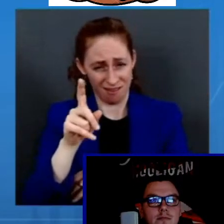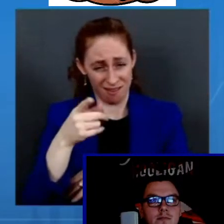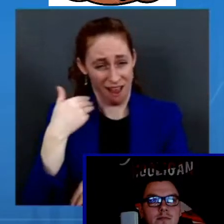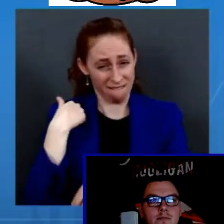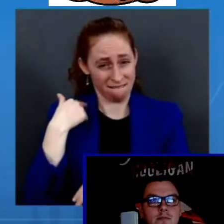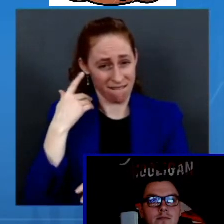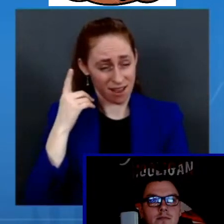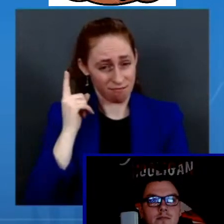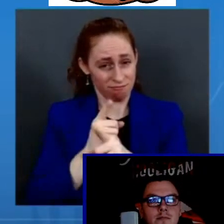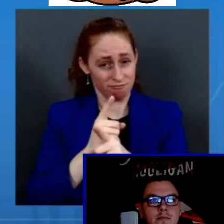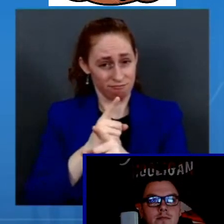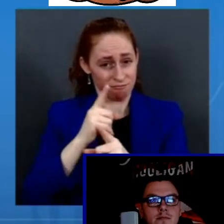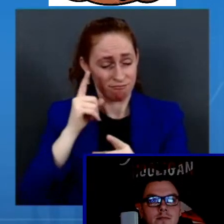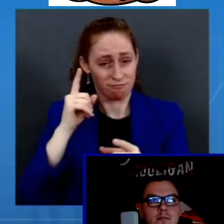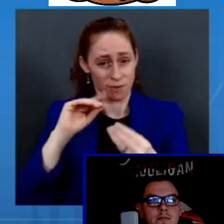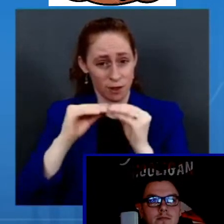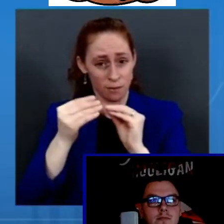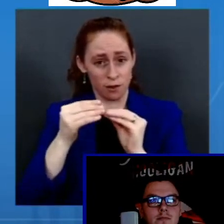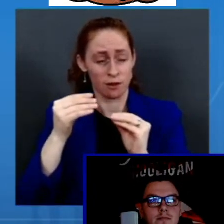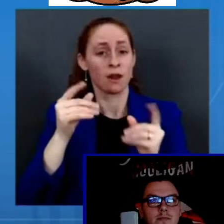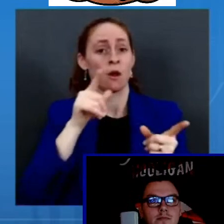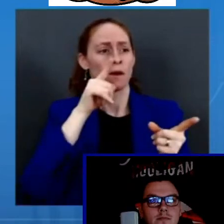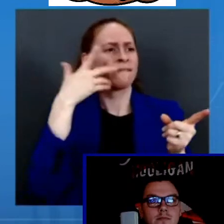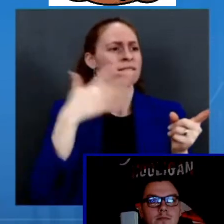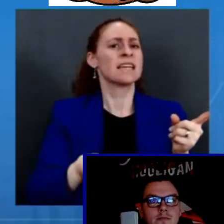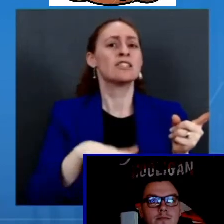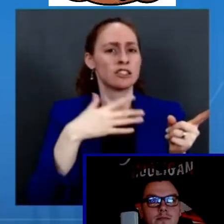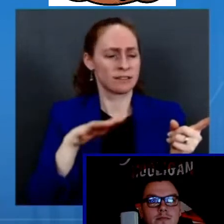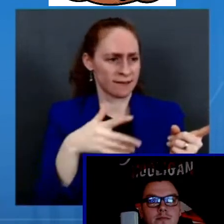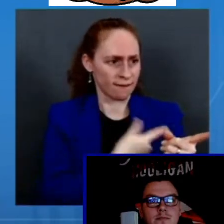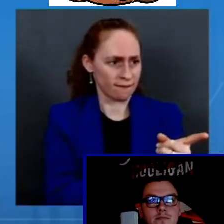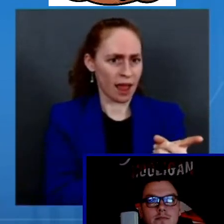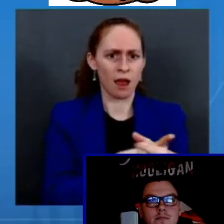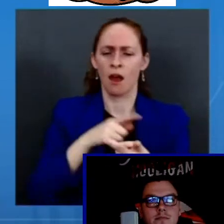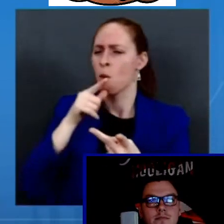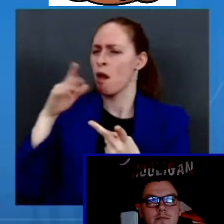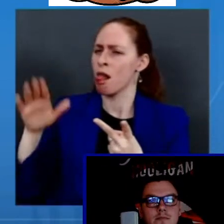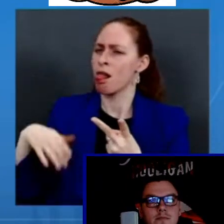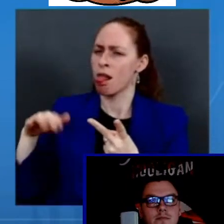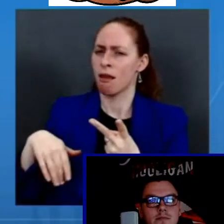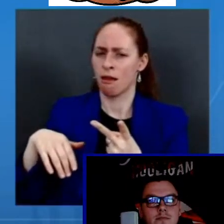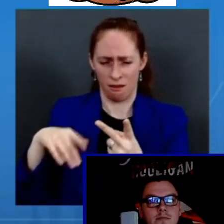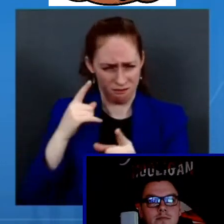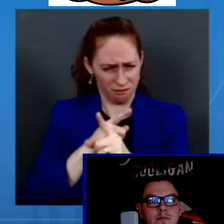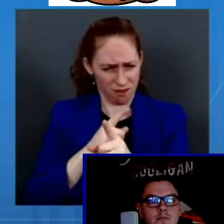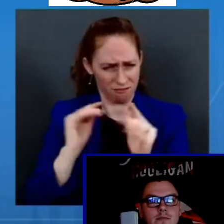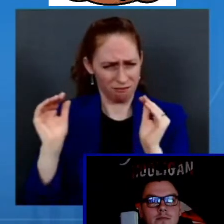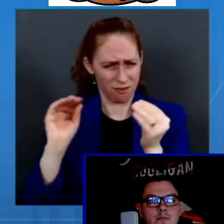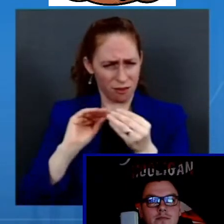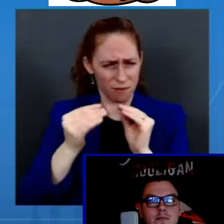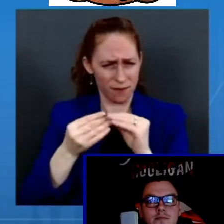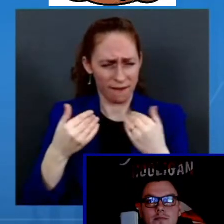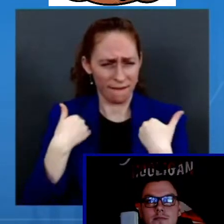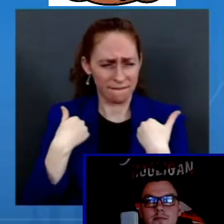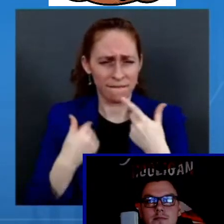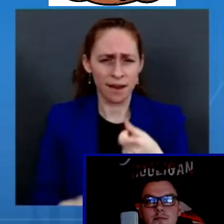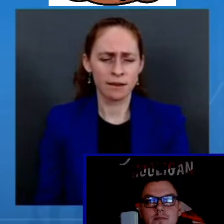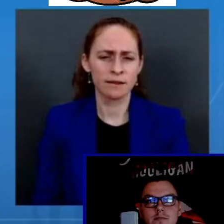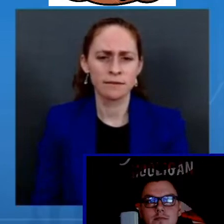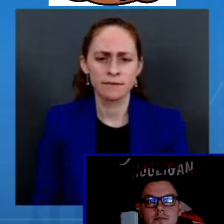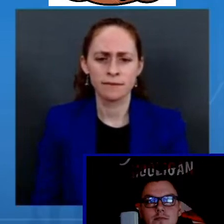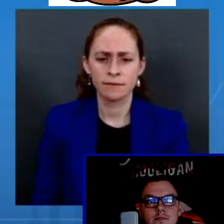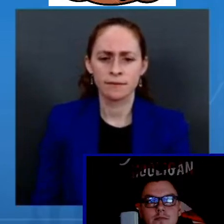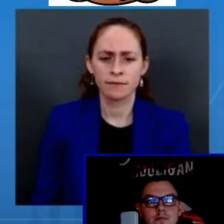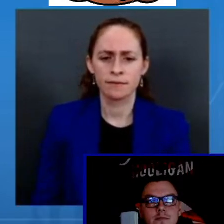number is? Thank you. Well, obviously on the Merck antiviral pill, we will follow the FDA's